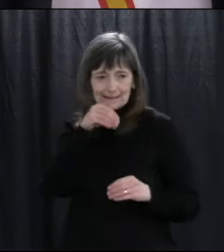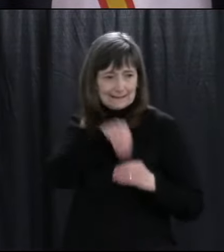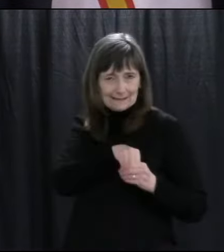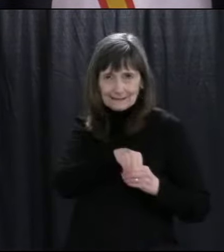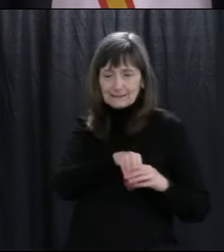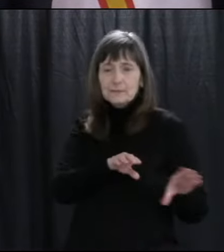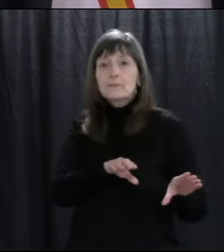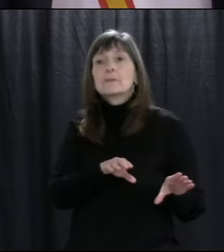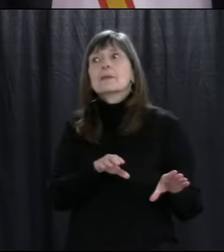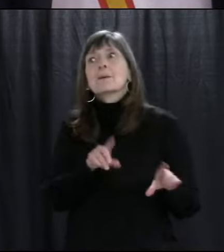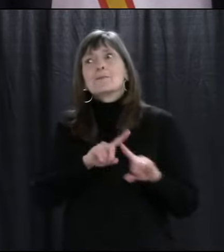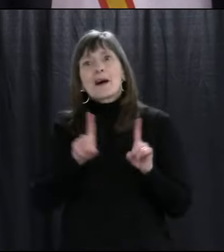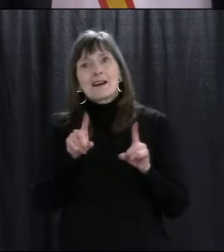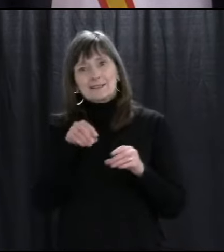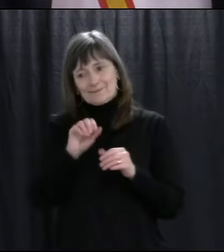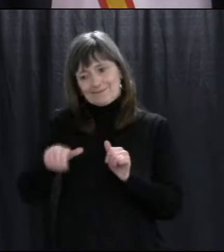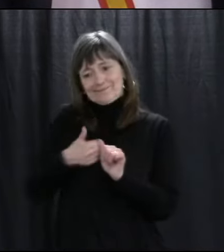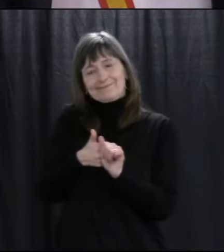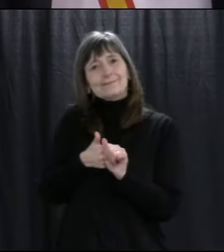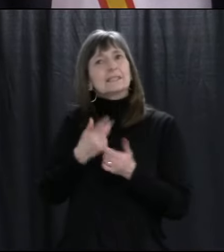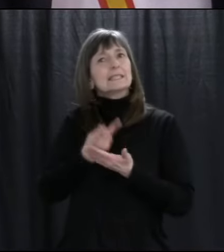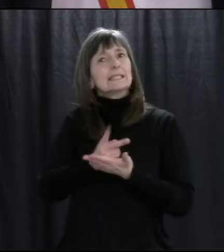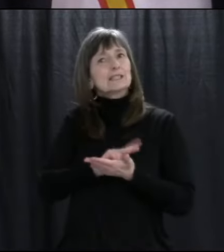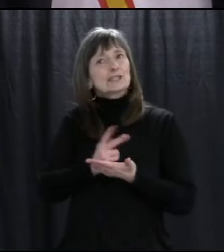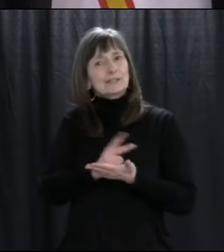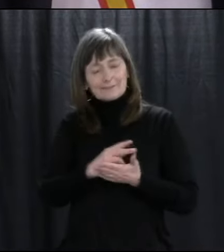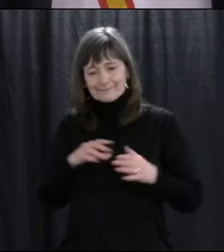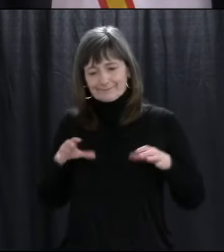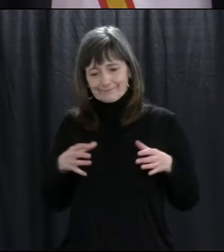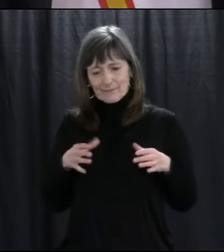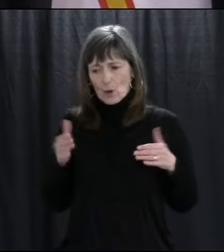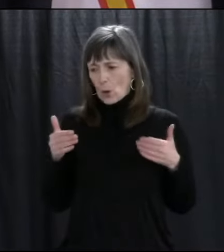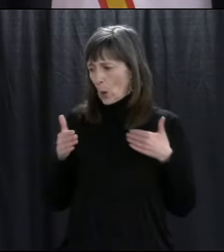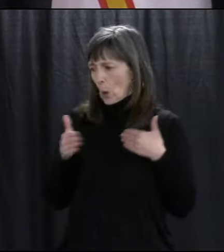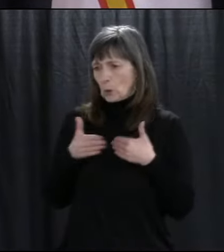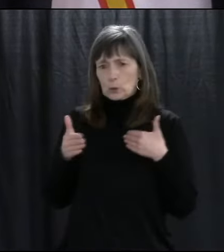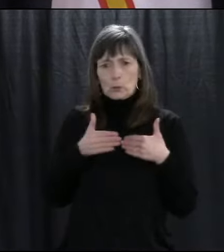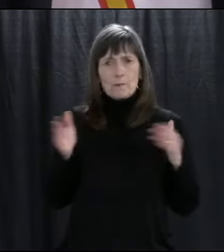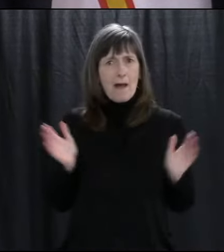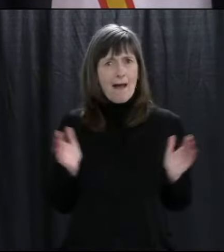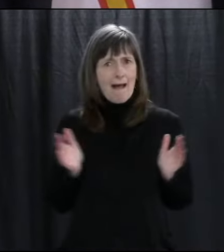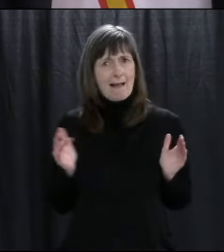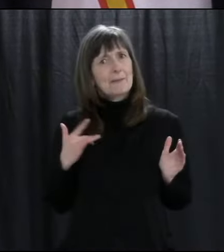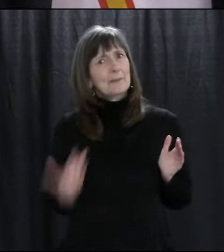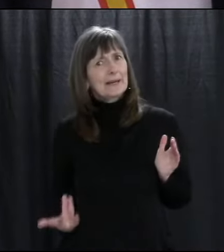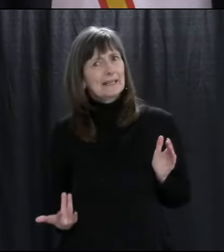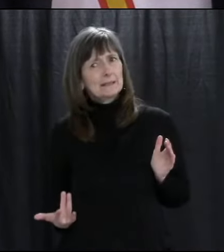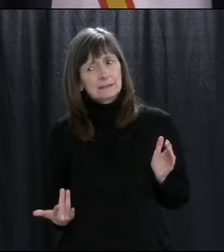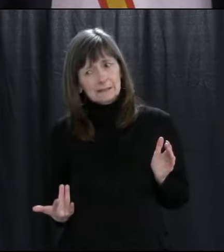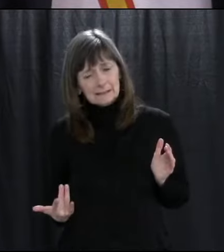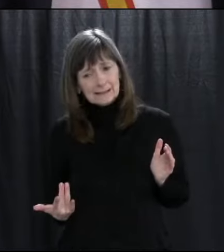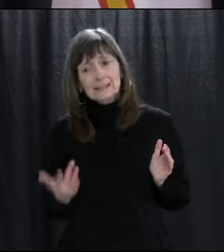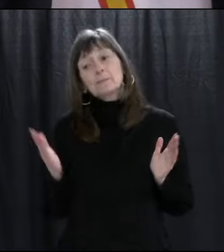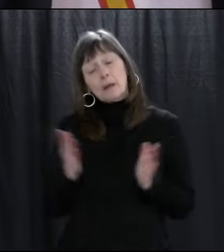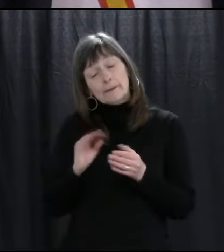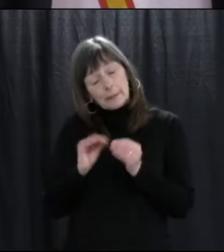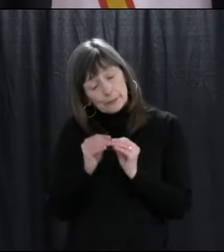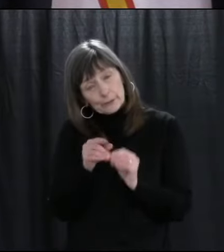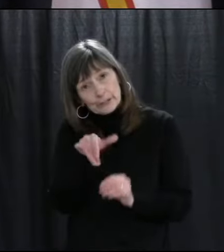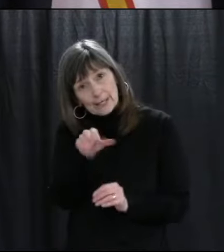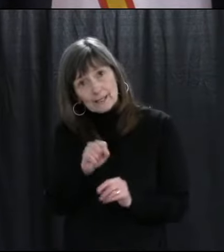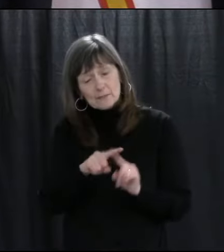quarters. Are there any concerns about the staff within these facilities, even though it's a fairly small gathering, usually of people that are in